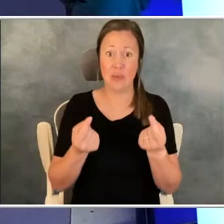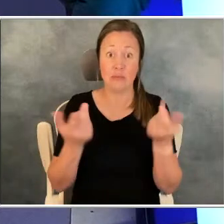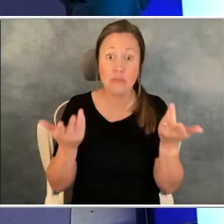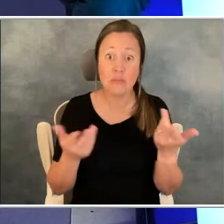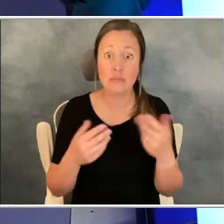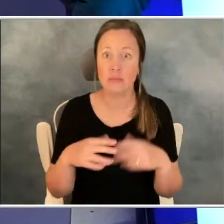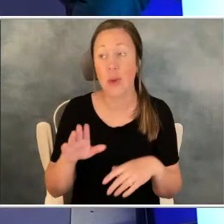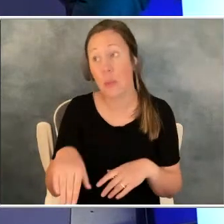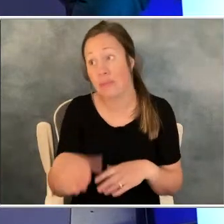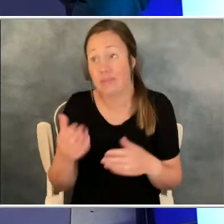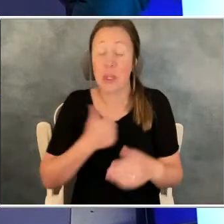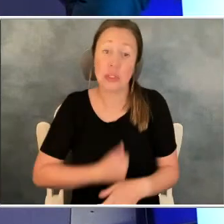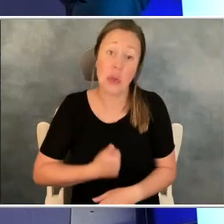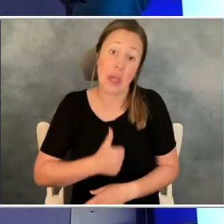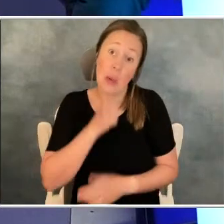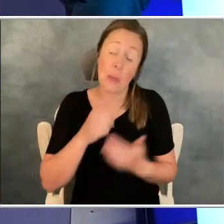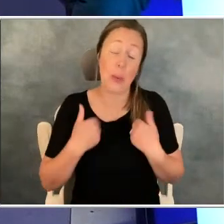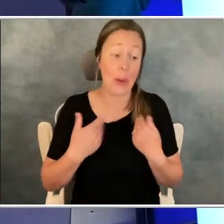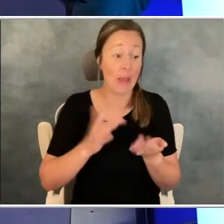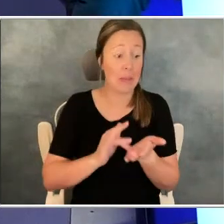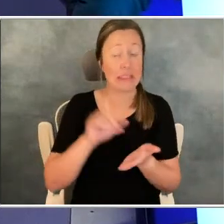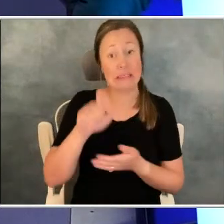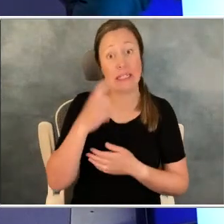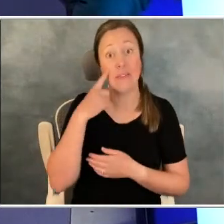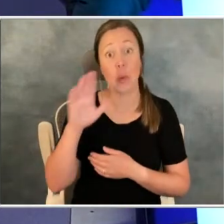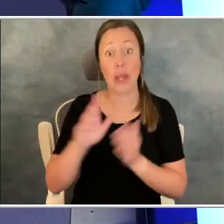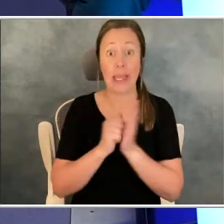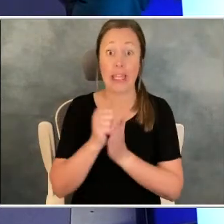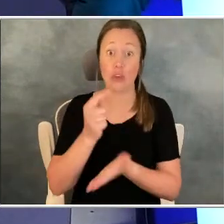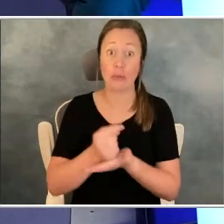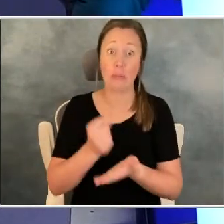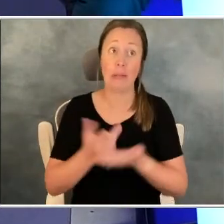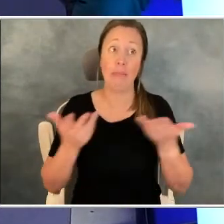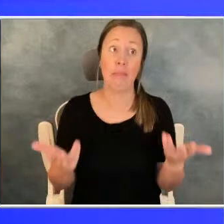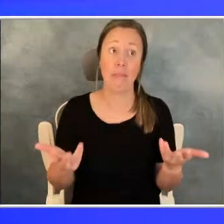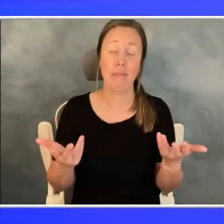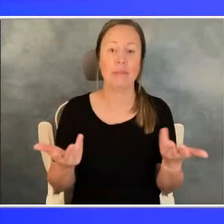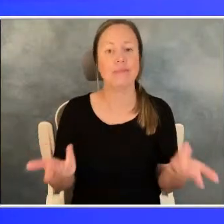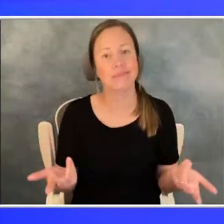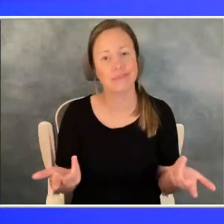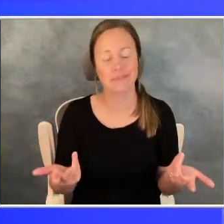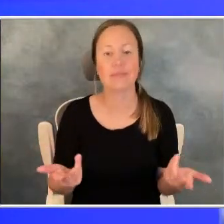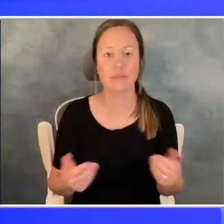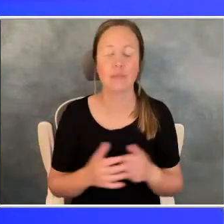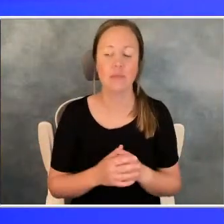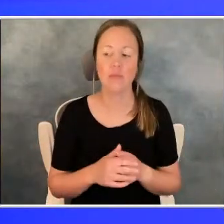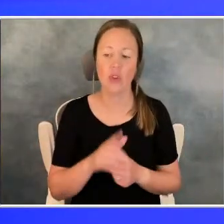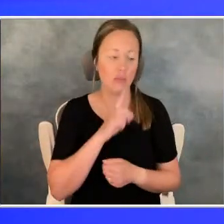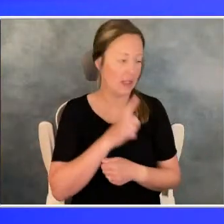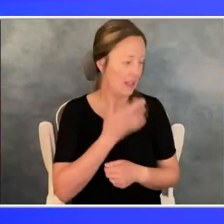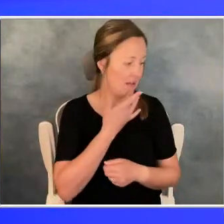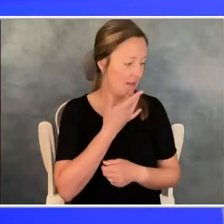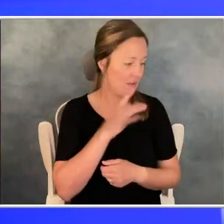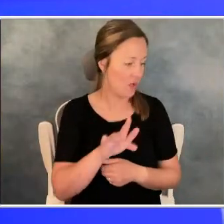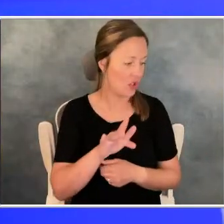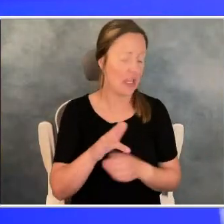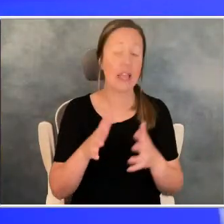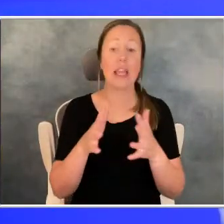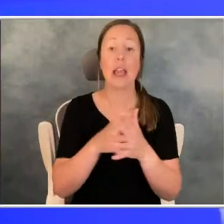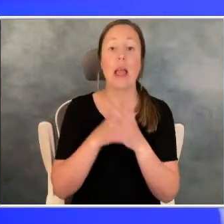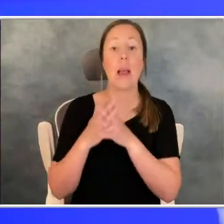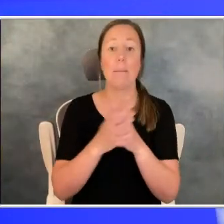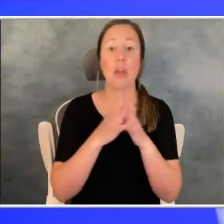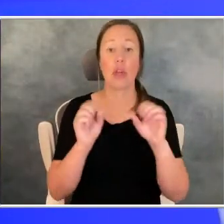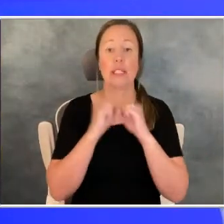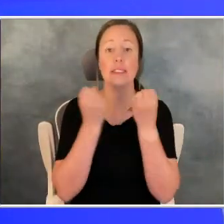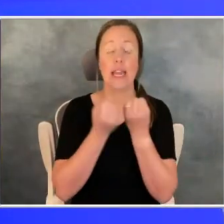to, or ma'am, to treat your cancer. So, fortunately, the American Society for Clinical Oncology has come